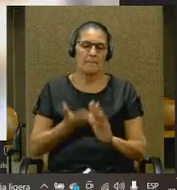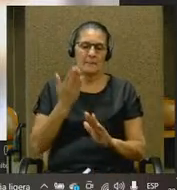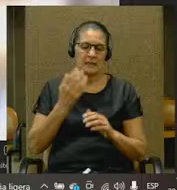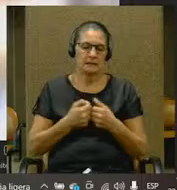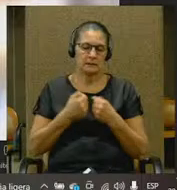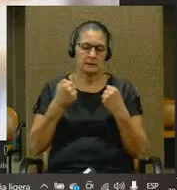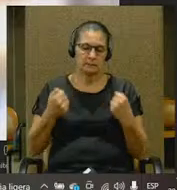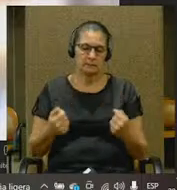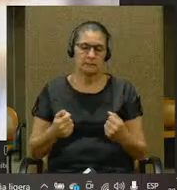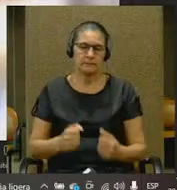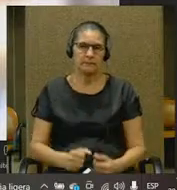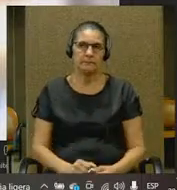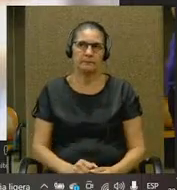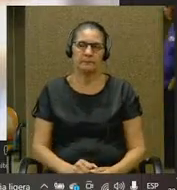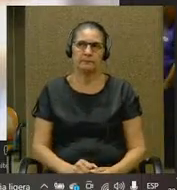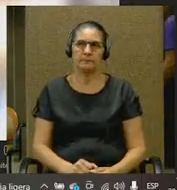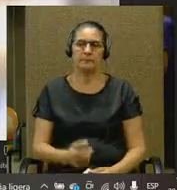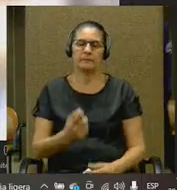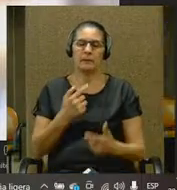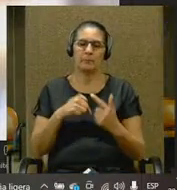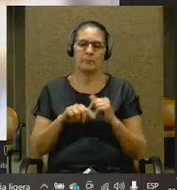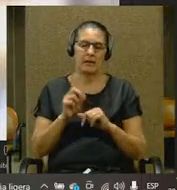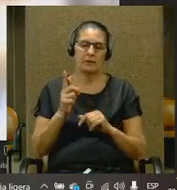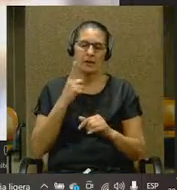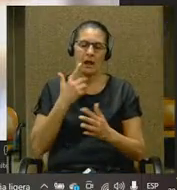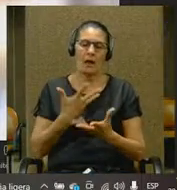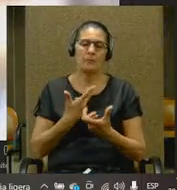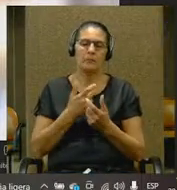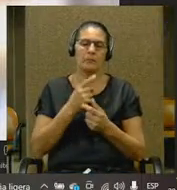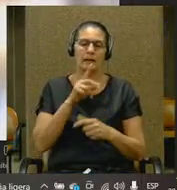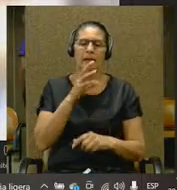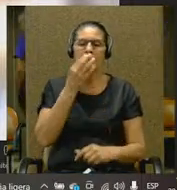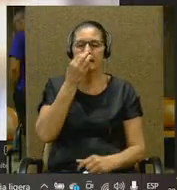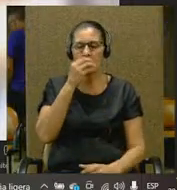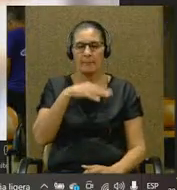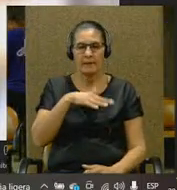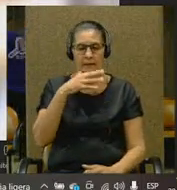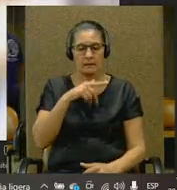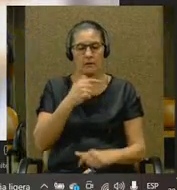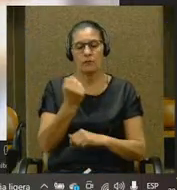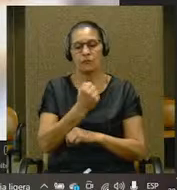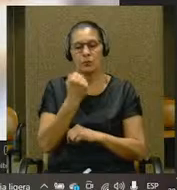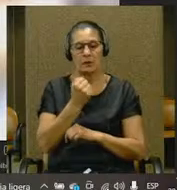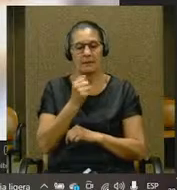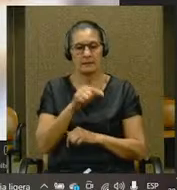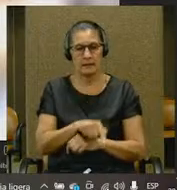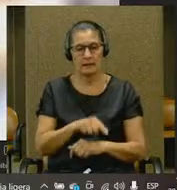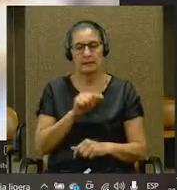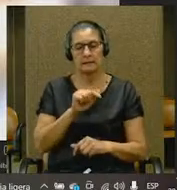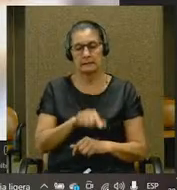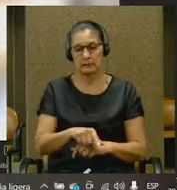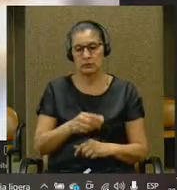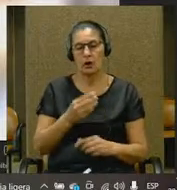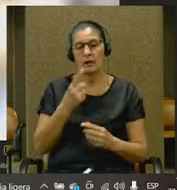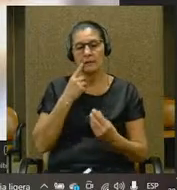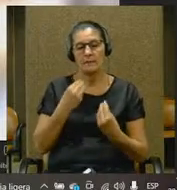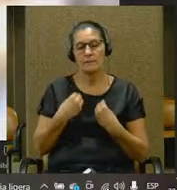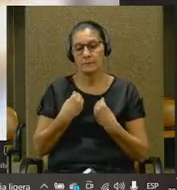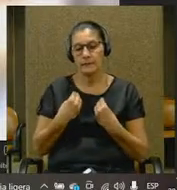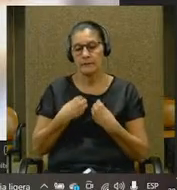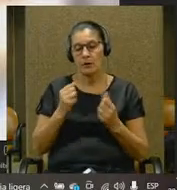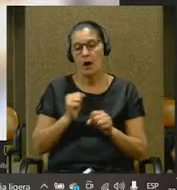naloxone and support for breathing are the critical things to keep somebody alive until they can get more advanced